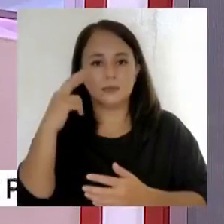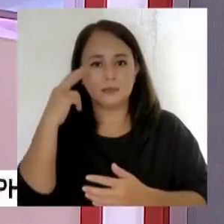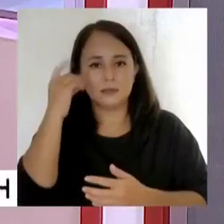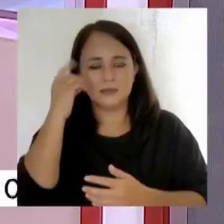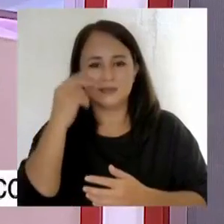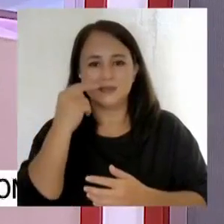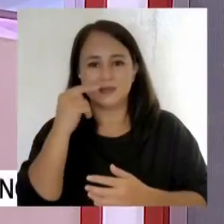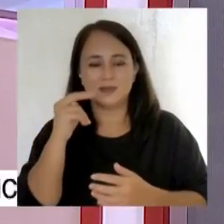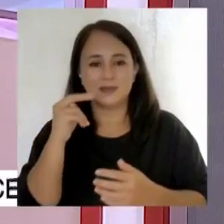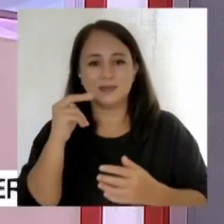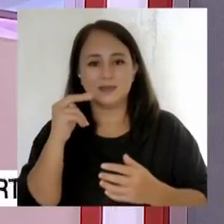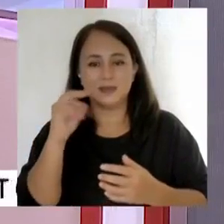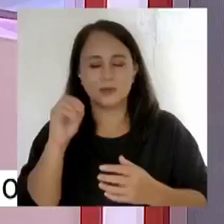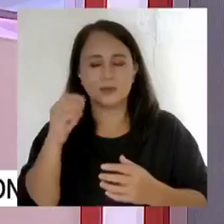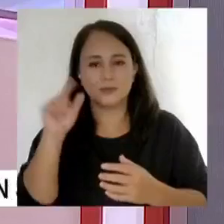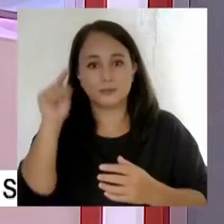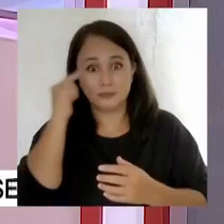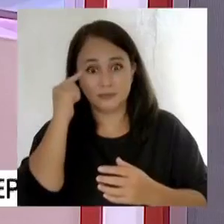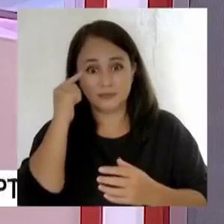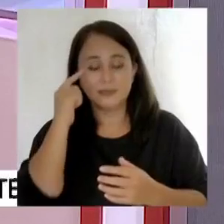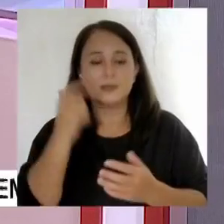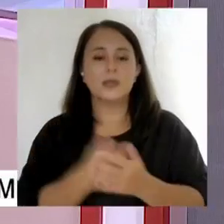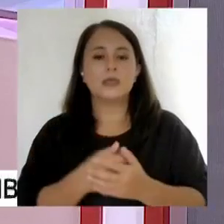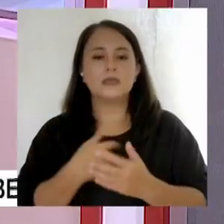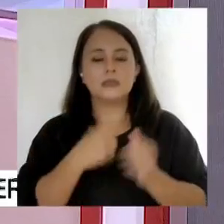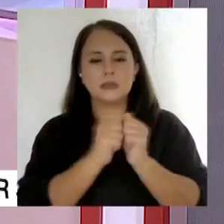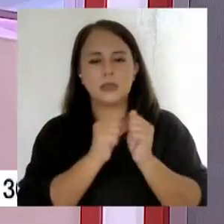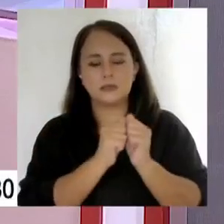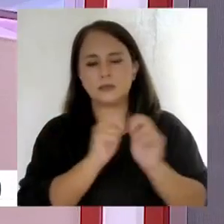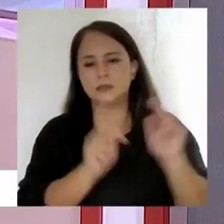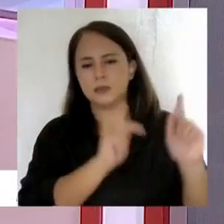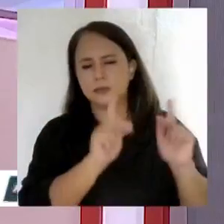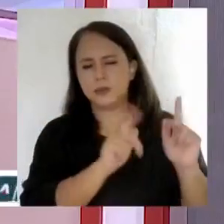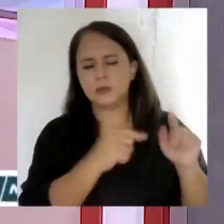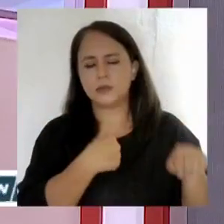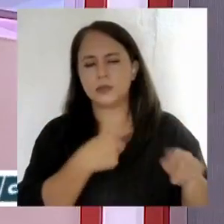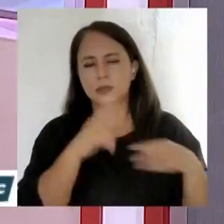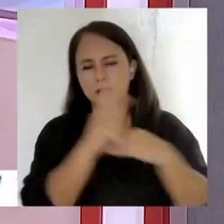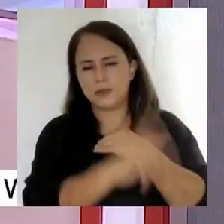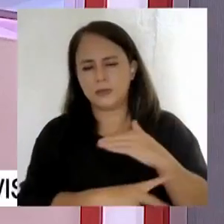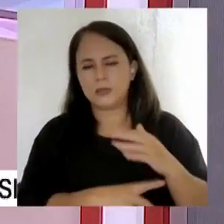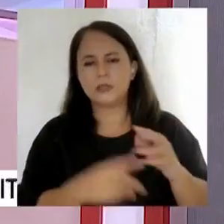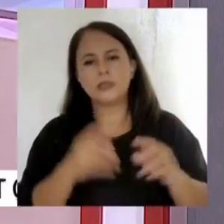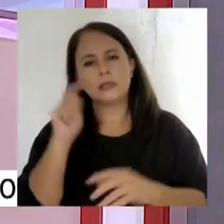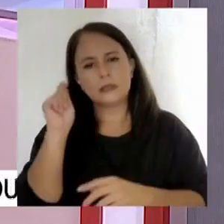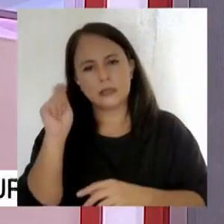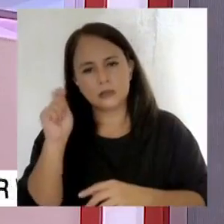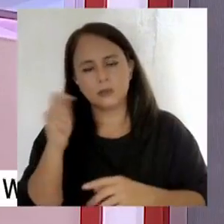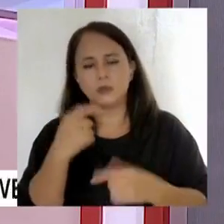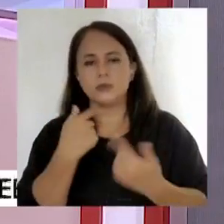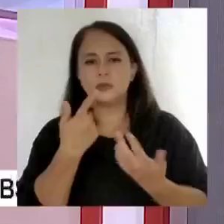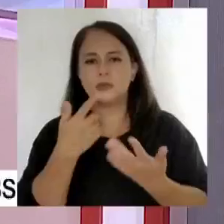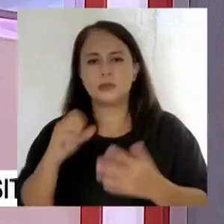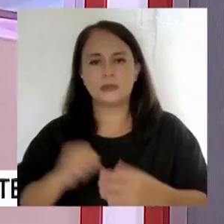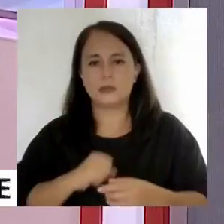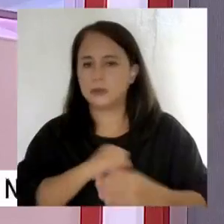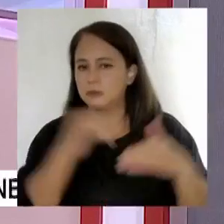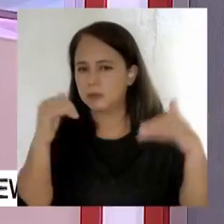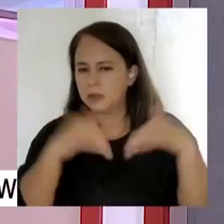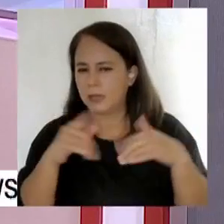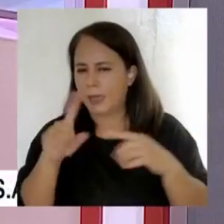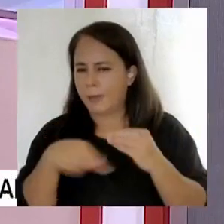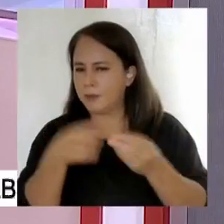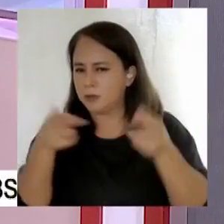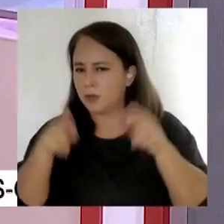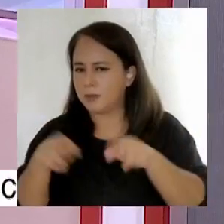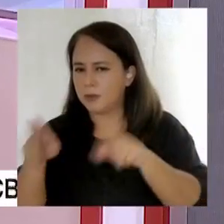was joined by other residents of the province who gave their testimonies during the Senate probe into the incidents of violence in Negros Oriental. We're